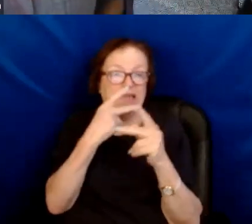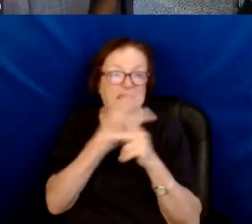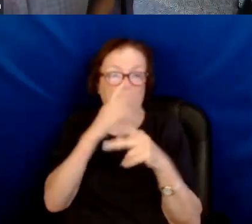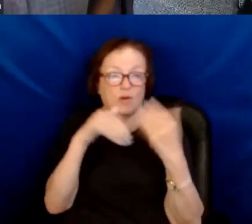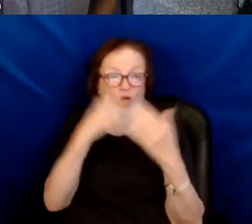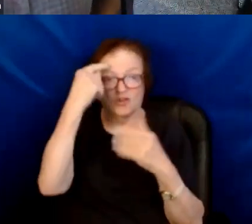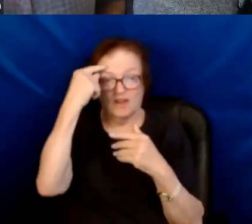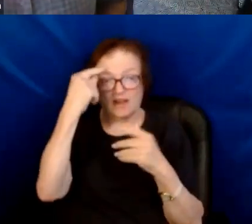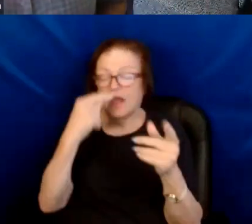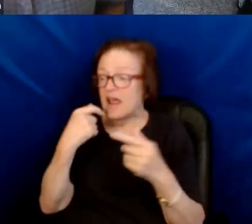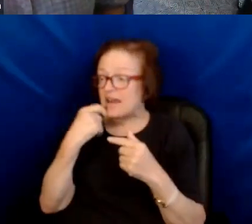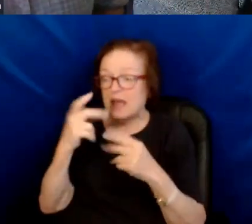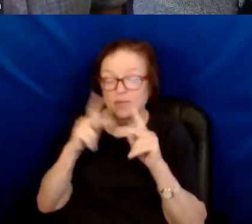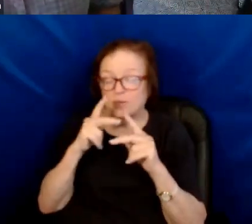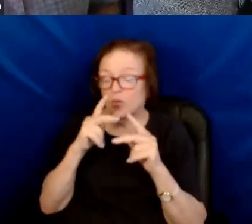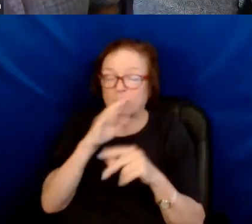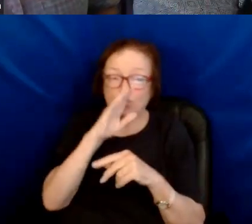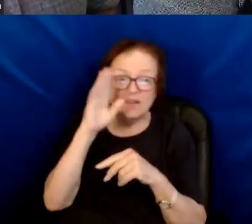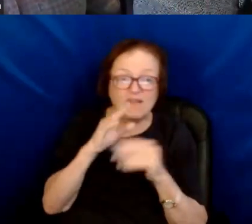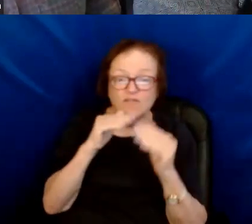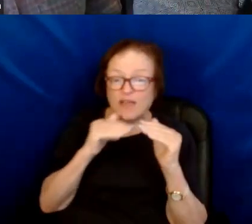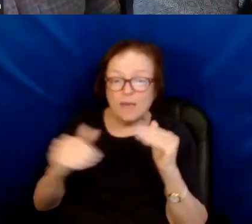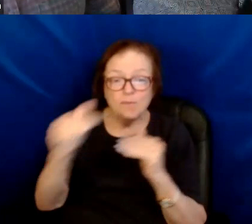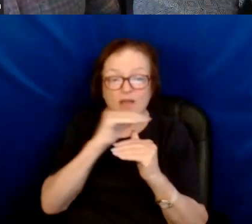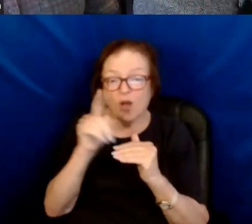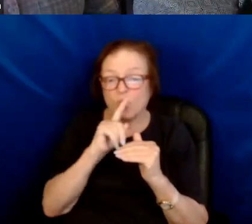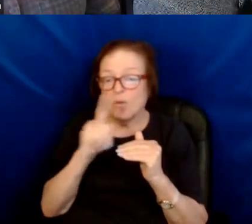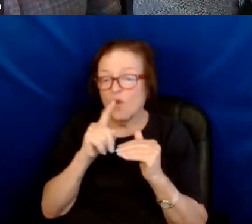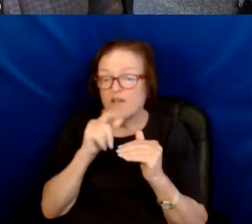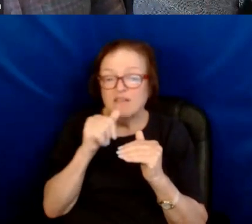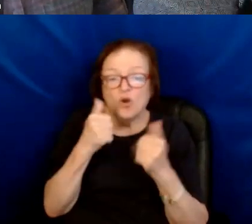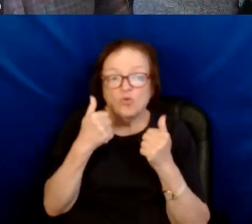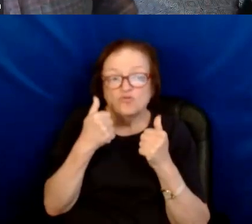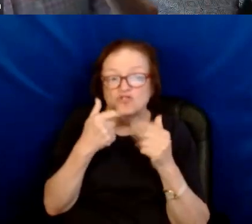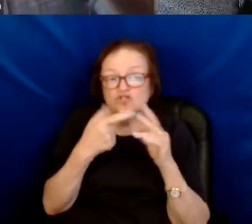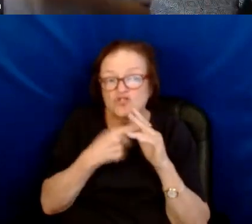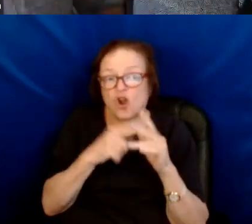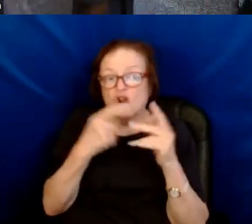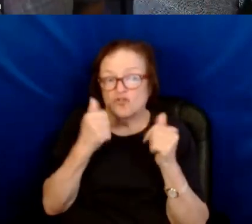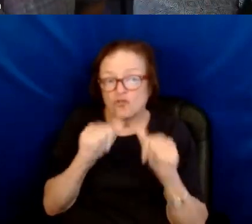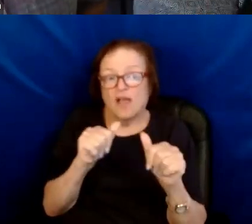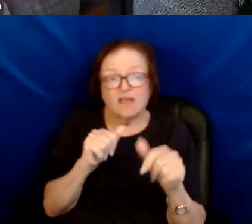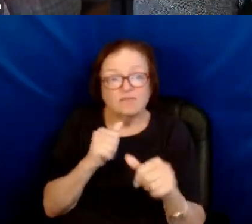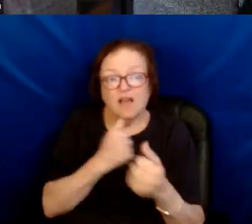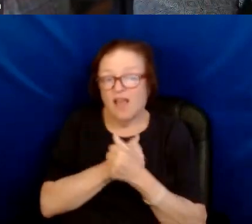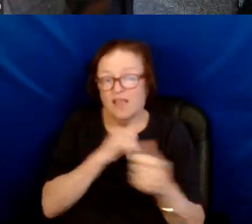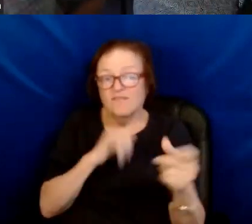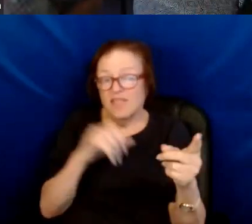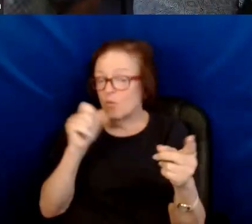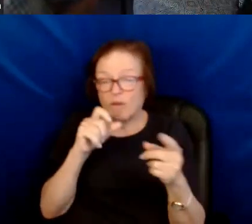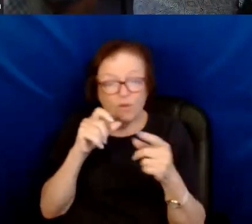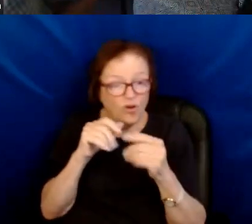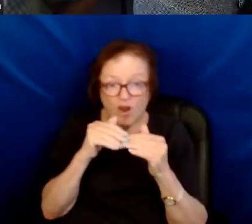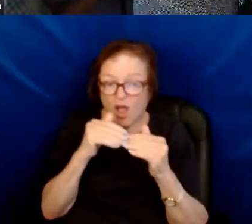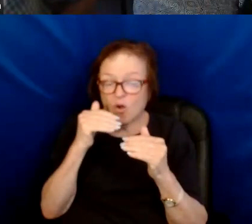I tell people, we're never going to get beyond where we are if we don't start trying to do this. I kid you not. I love it. We are going to get nowhere